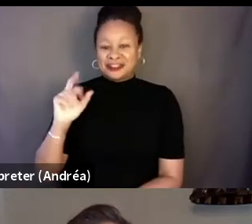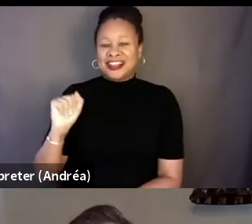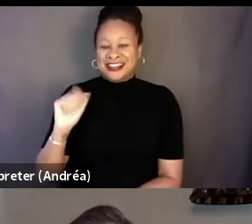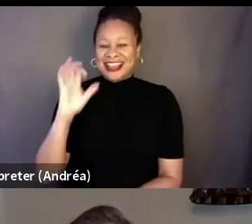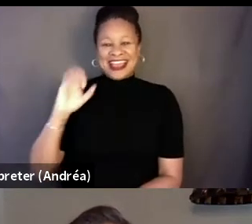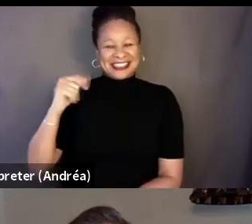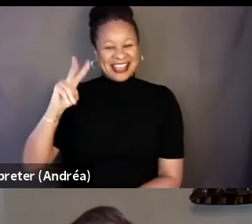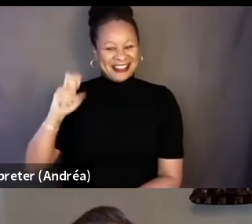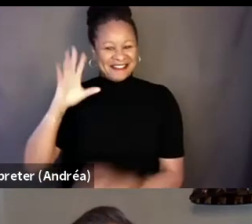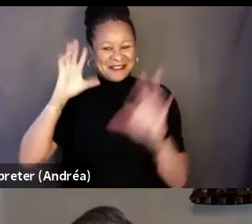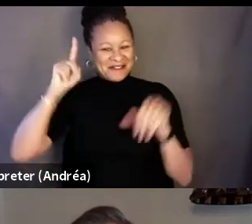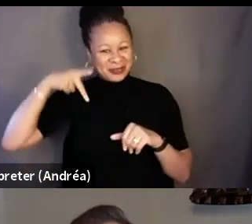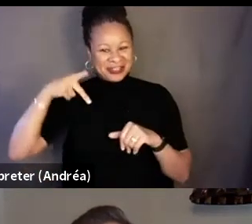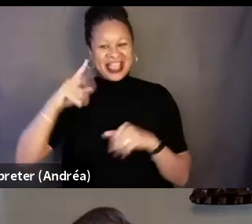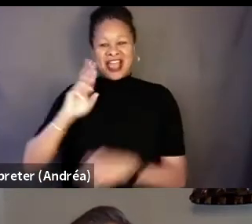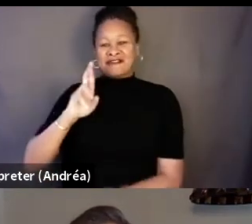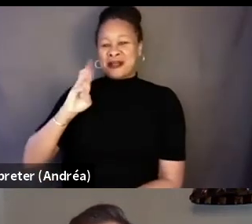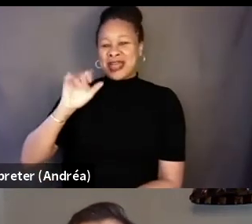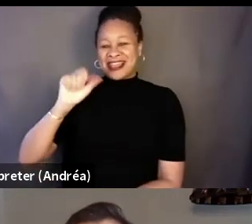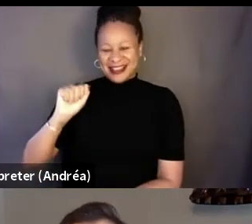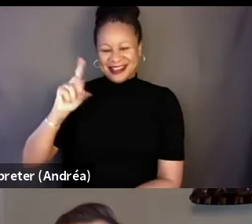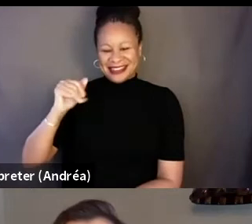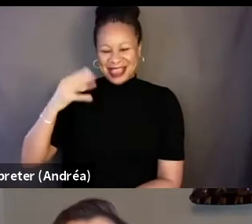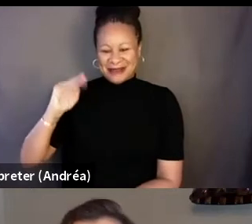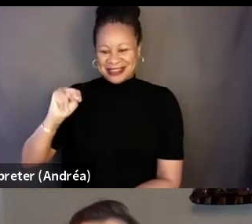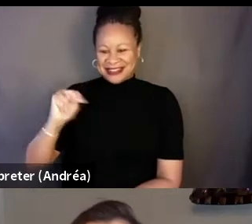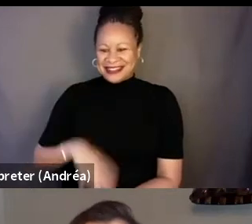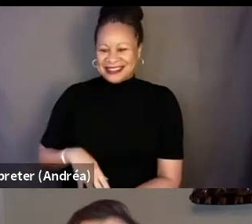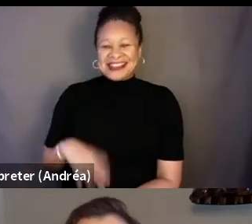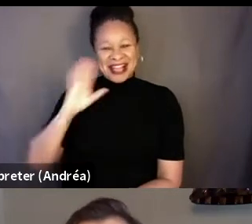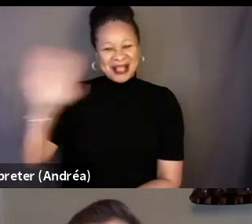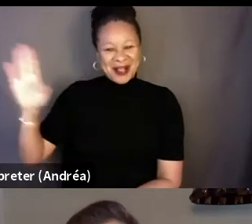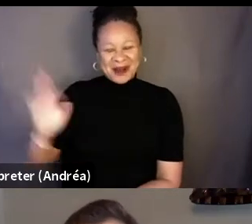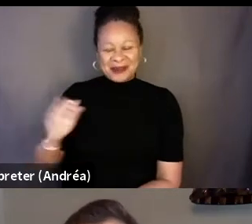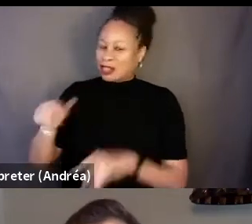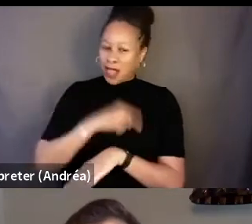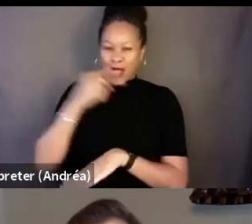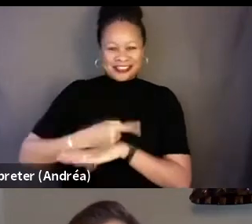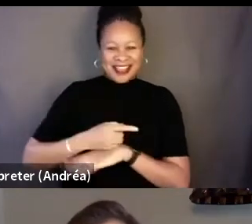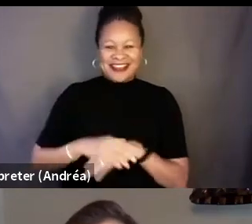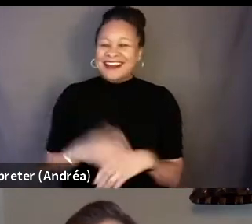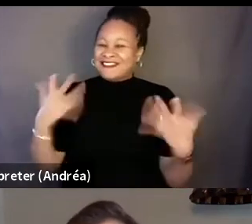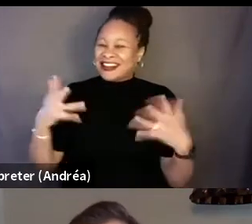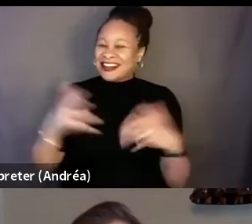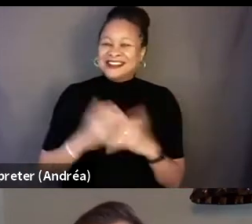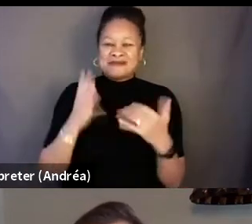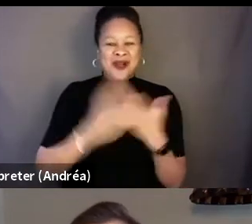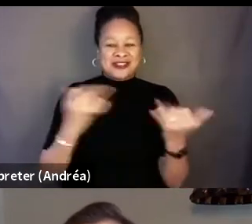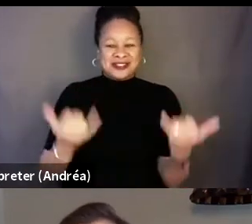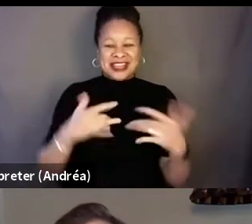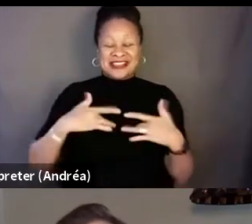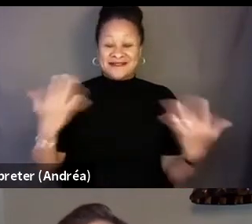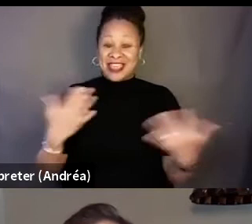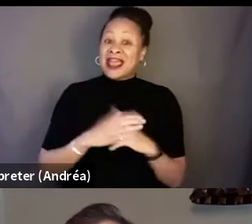Executive Vice President, Rebecca Damon. Hi, Rebecca. It's already been a long day. Who's going to be part of today's event. Thank you for being here,